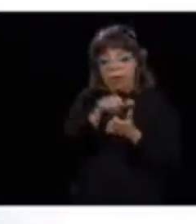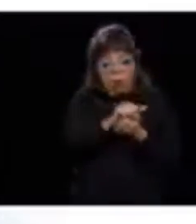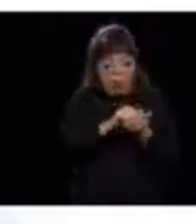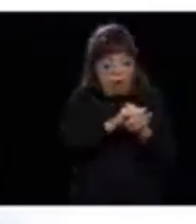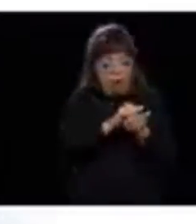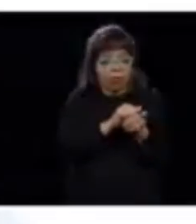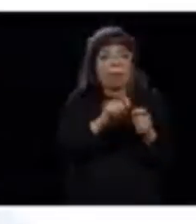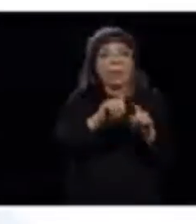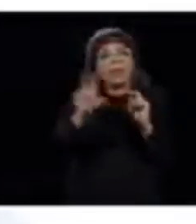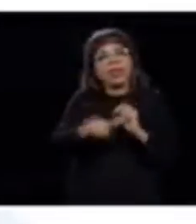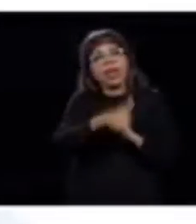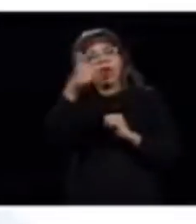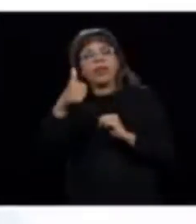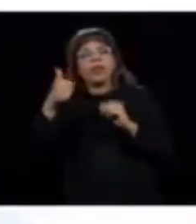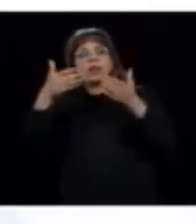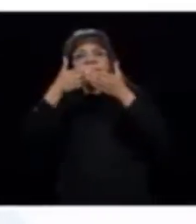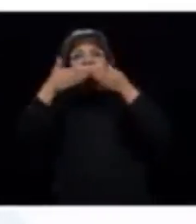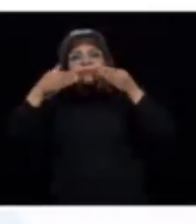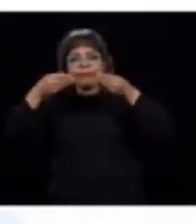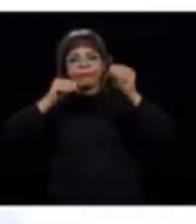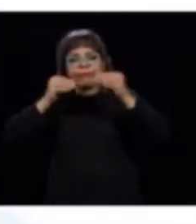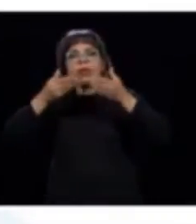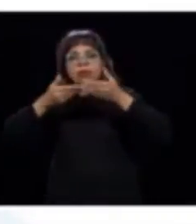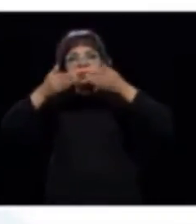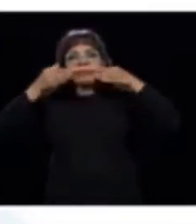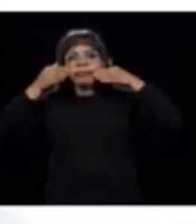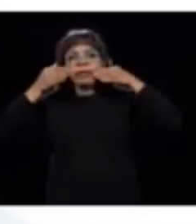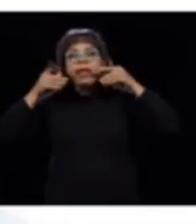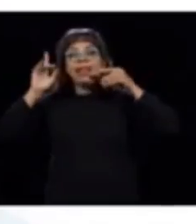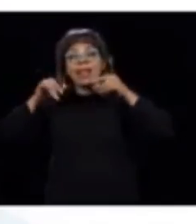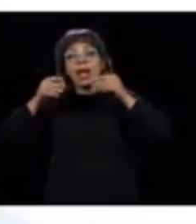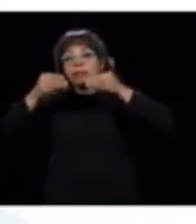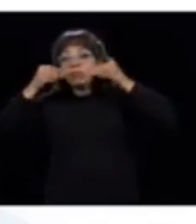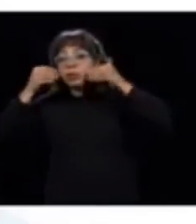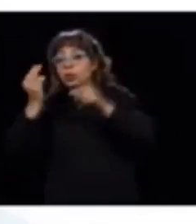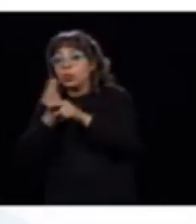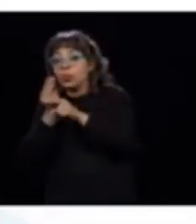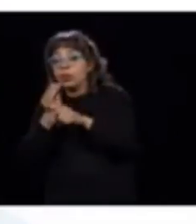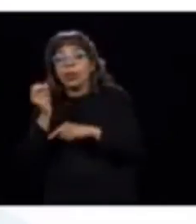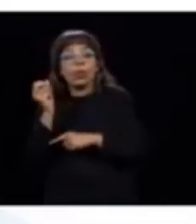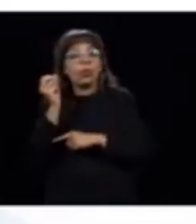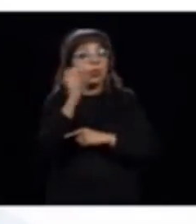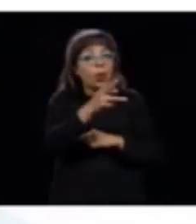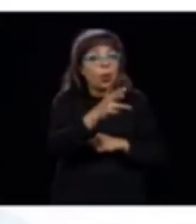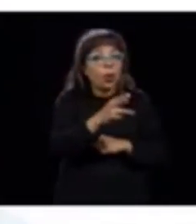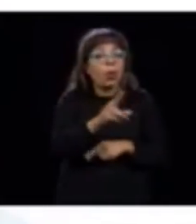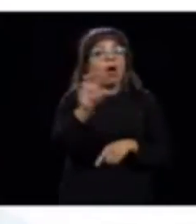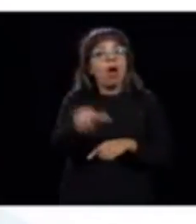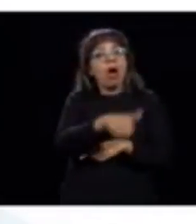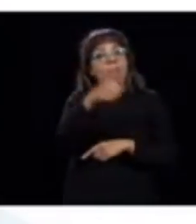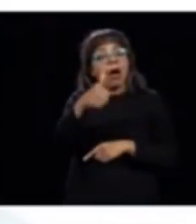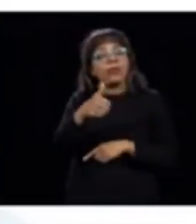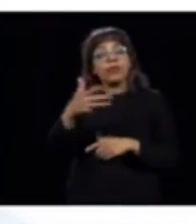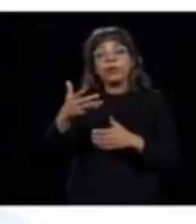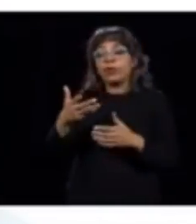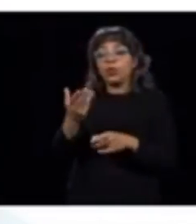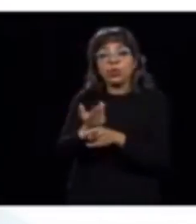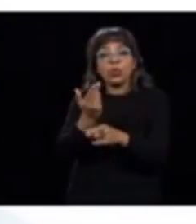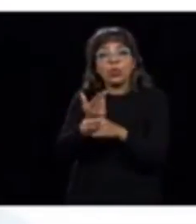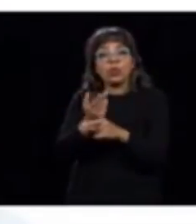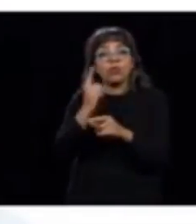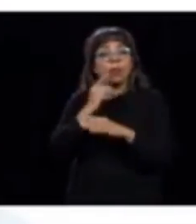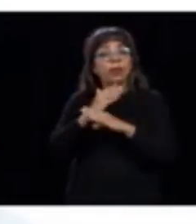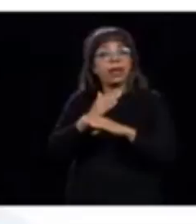we have also les visières you know that you put in front of your face the blouse the blouses it's improving